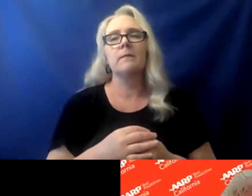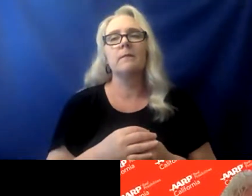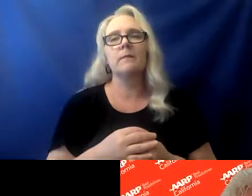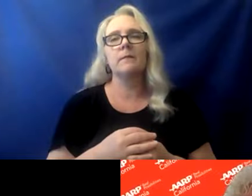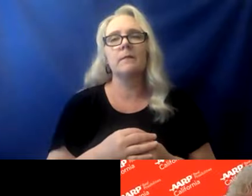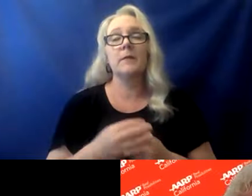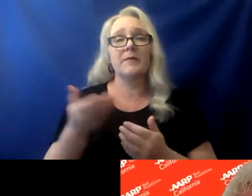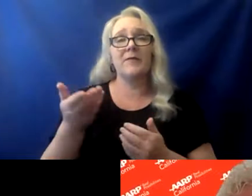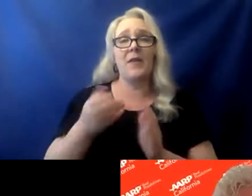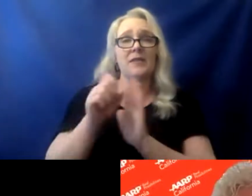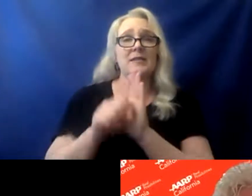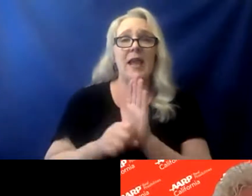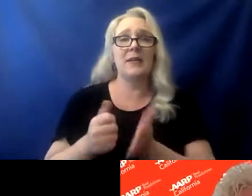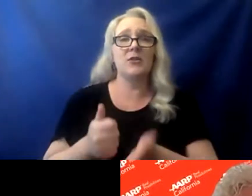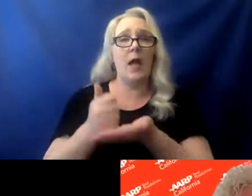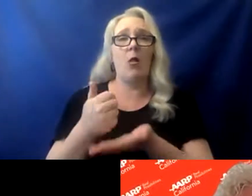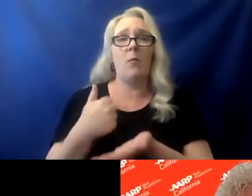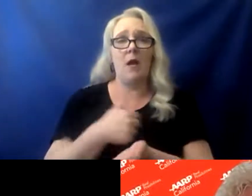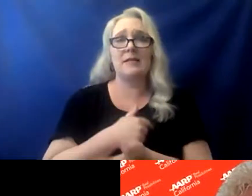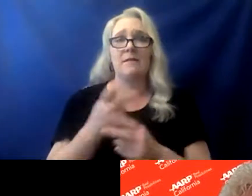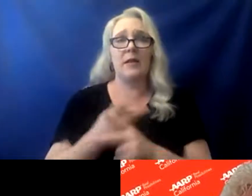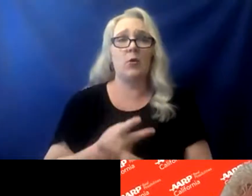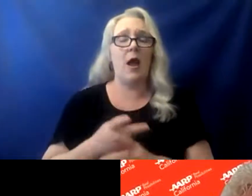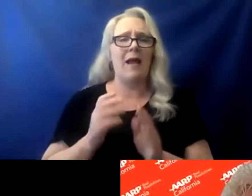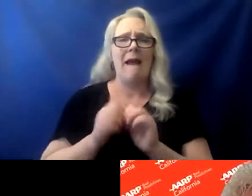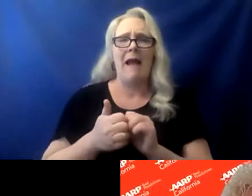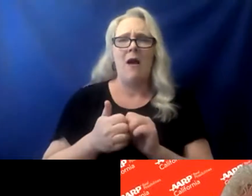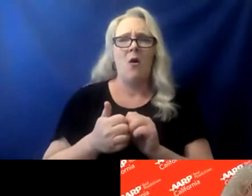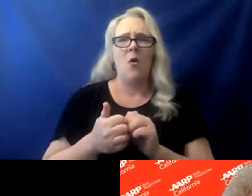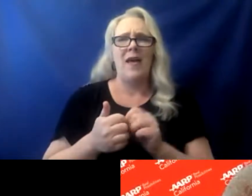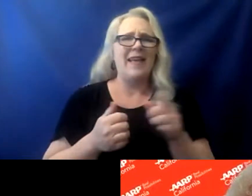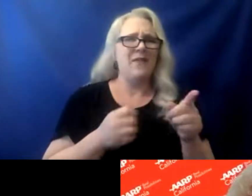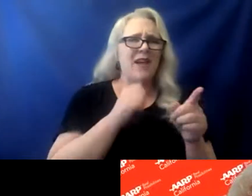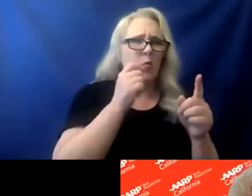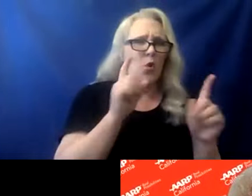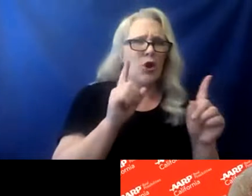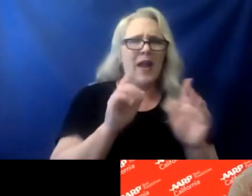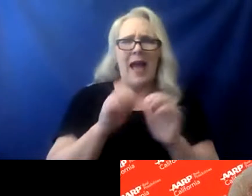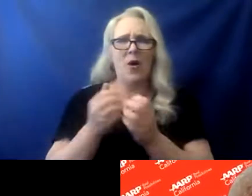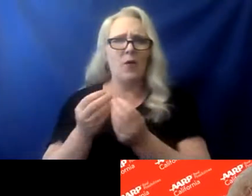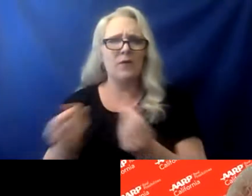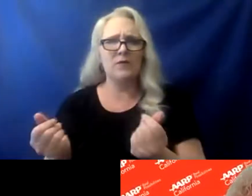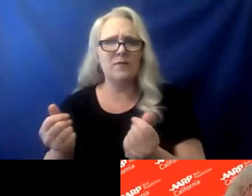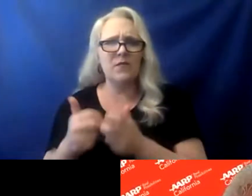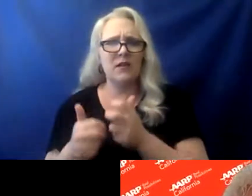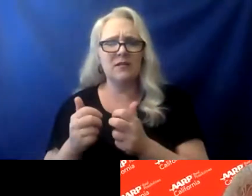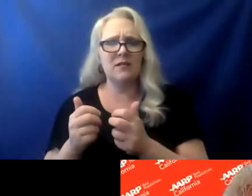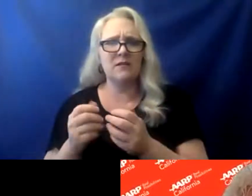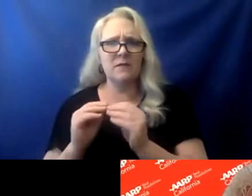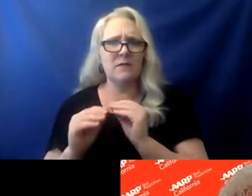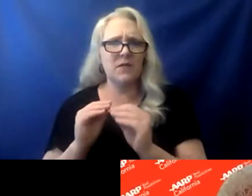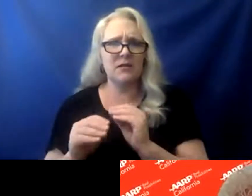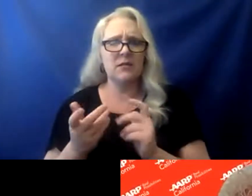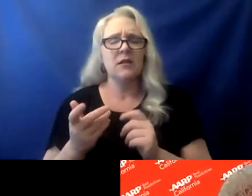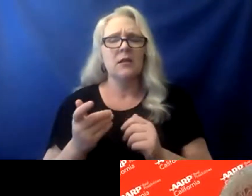out a way to talk about things that aren't working. That's always hard to do in a public meeting, but I think it's really an important